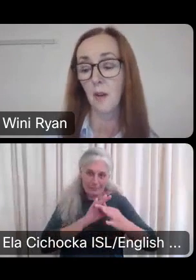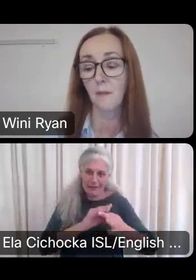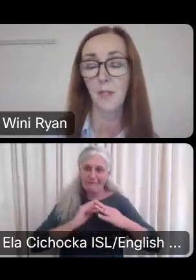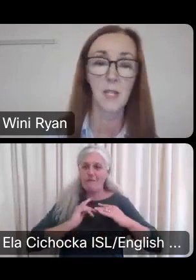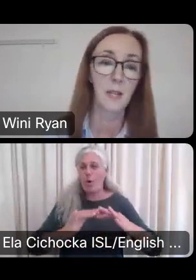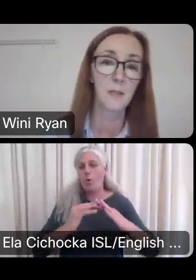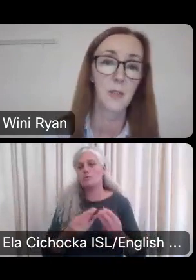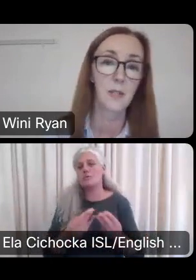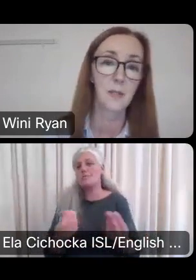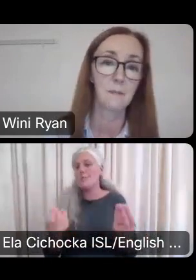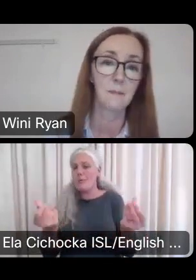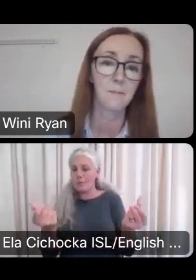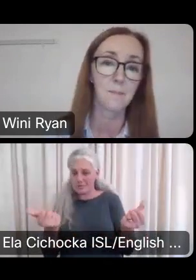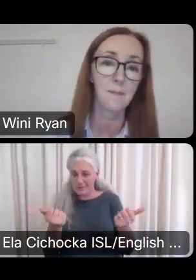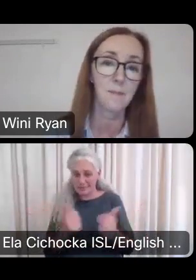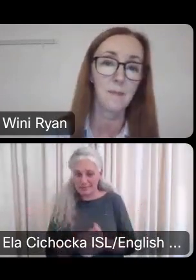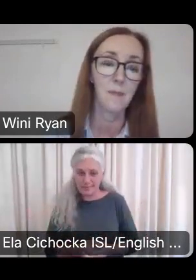in the conversation after that.